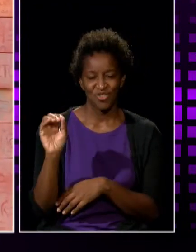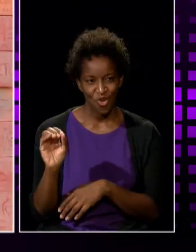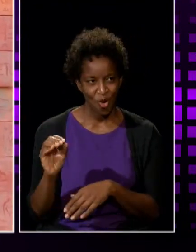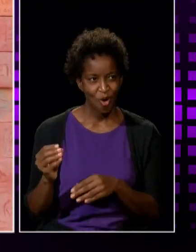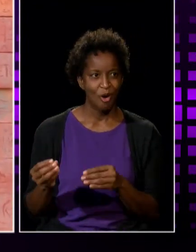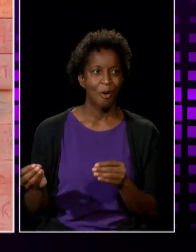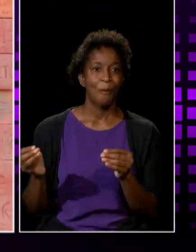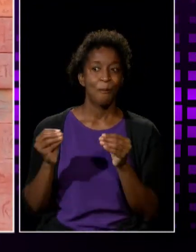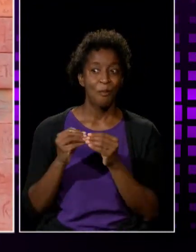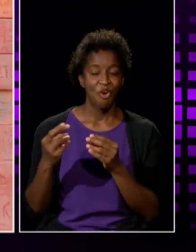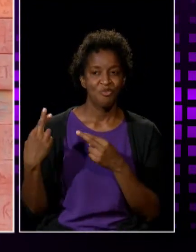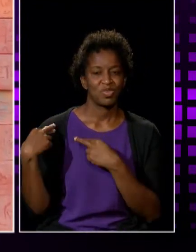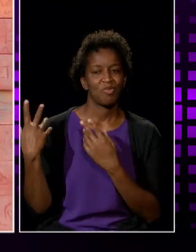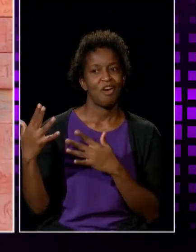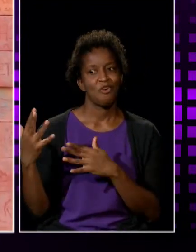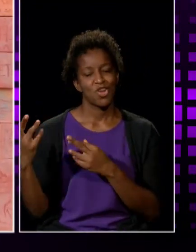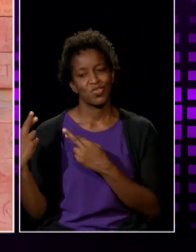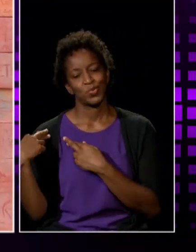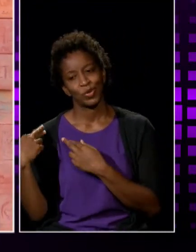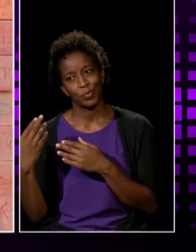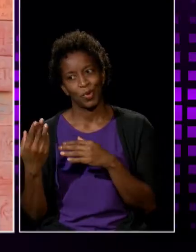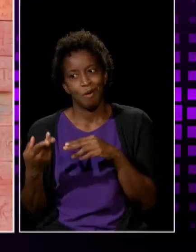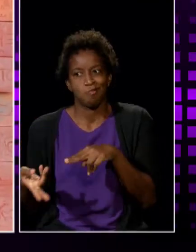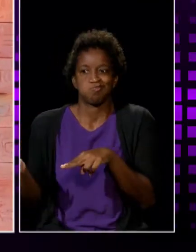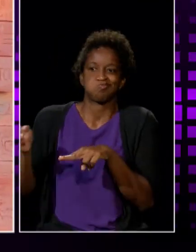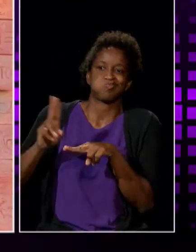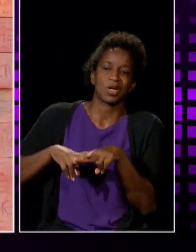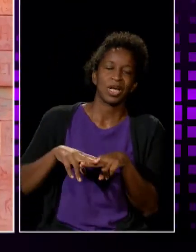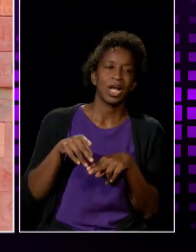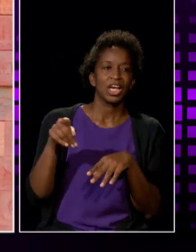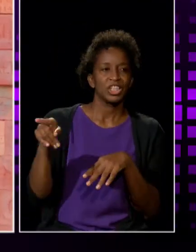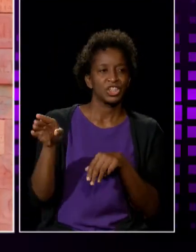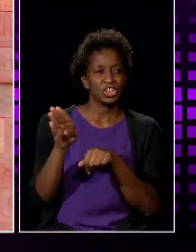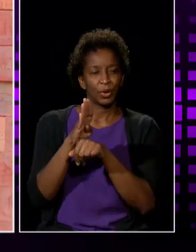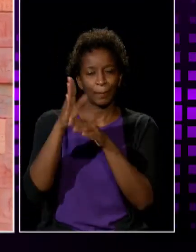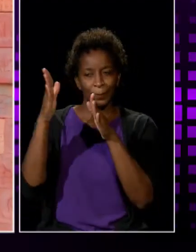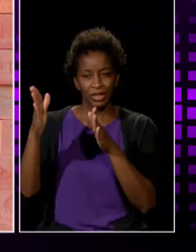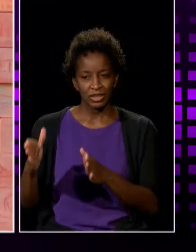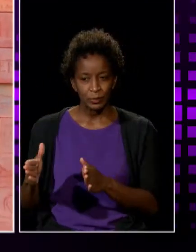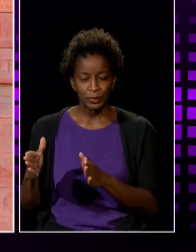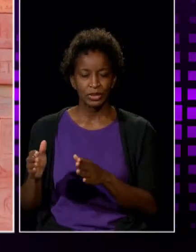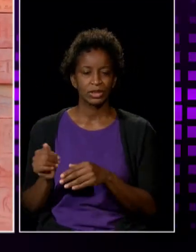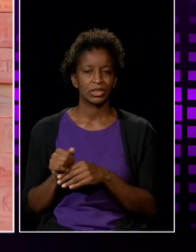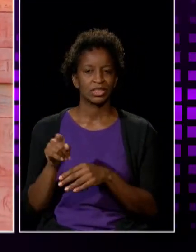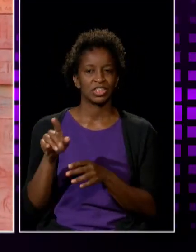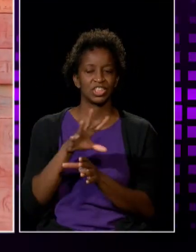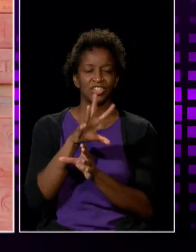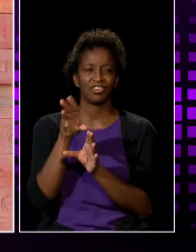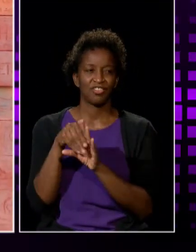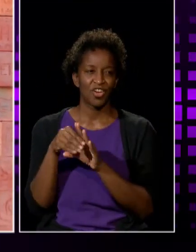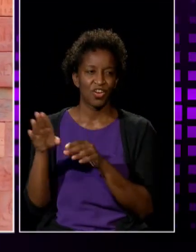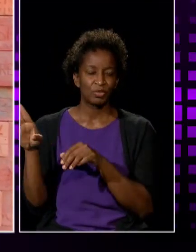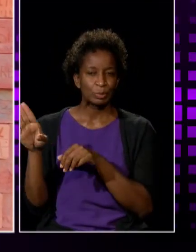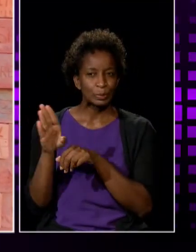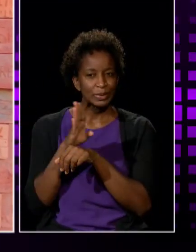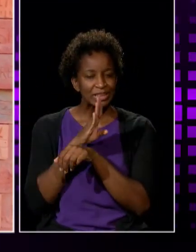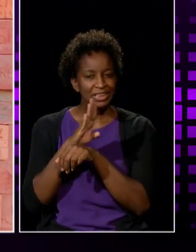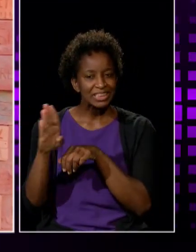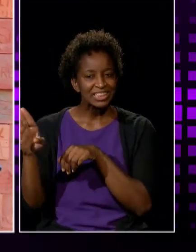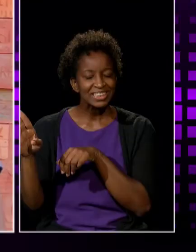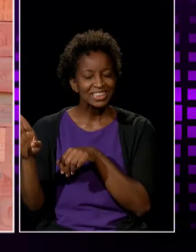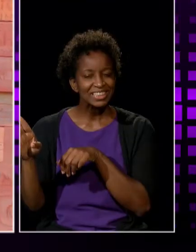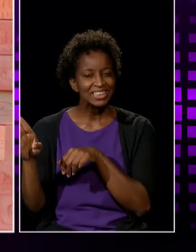top of what she already has to deal with. And as a business person and living in the business spectrum of life, I don't think that she